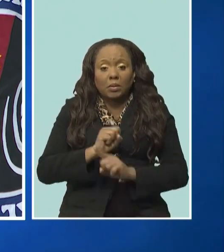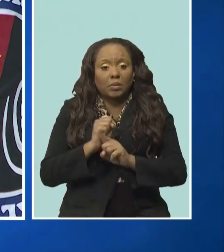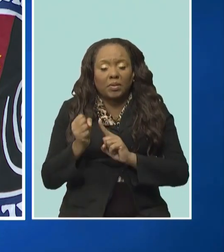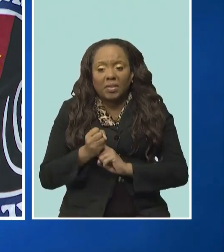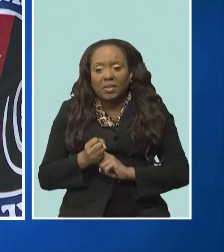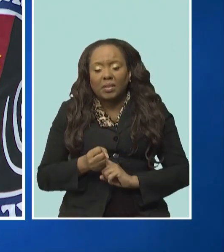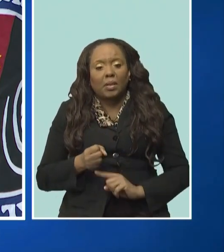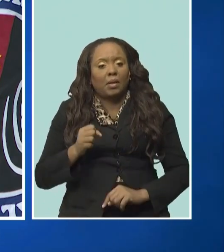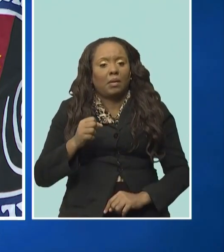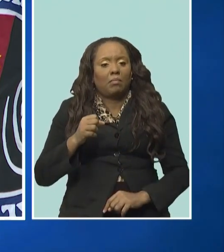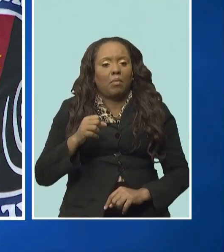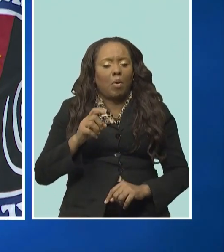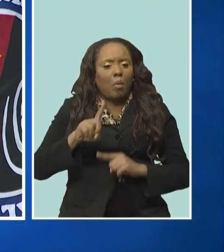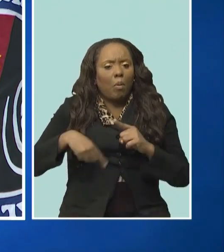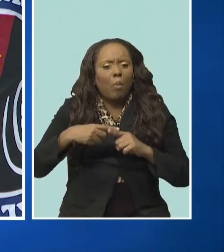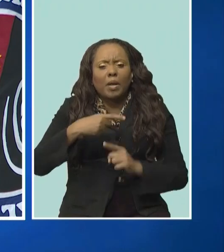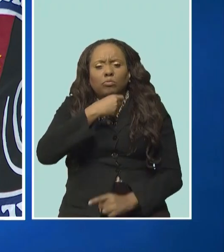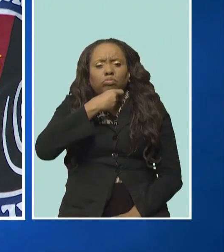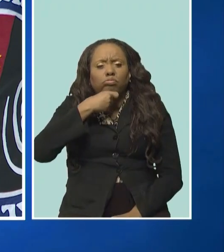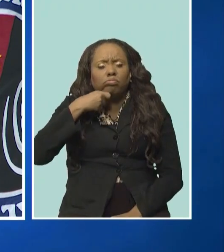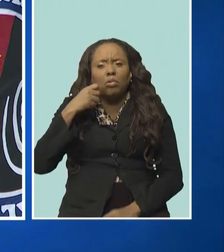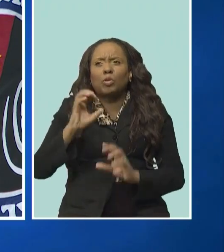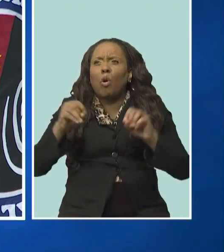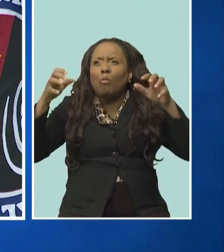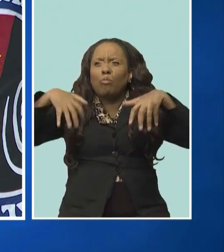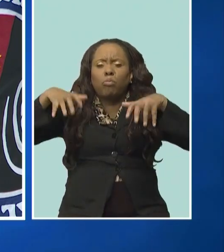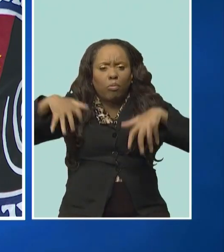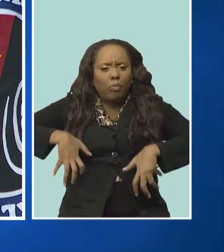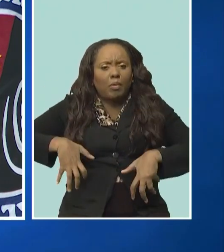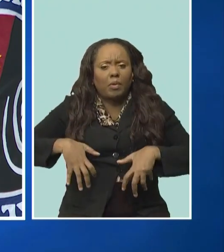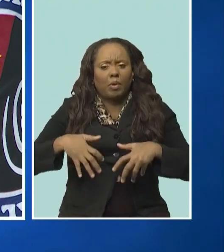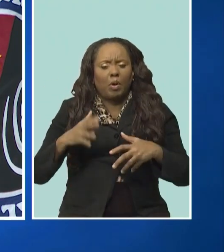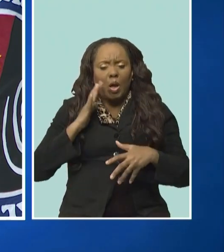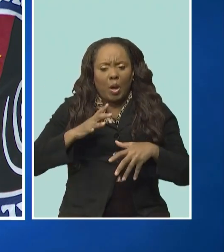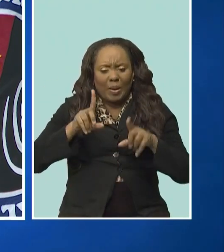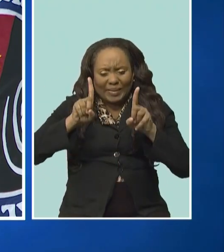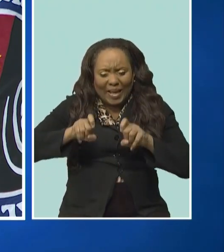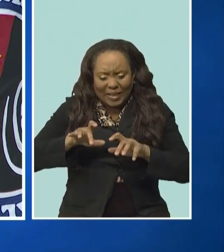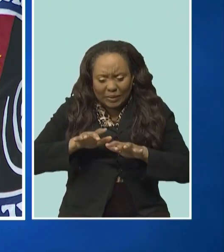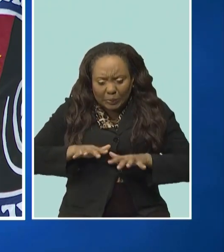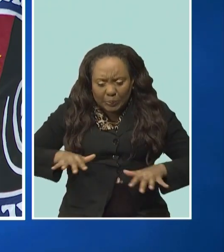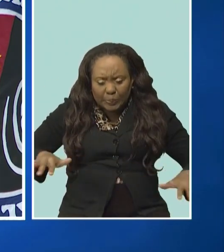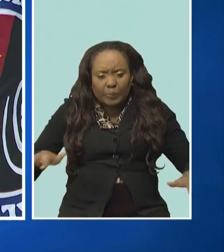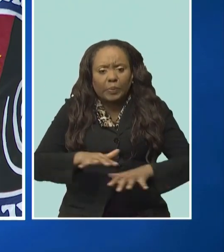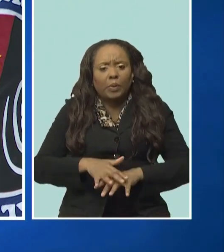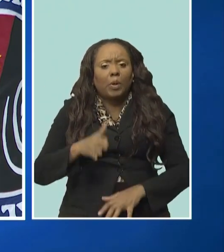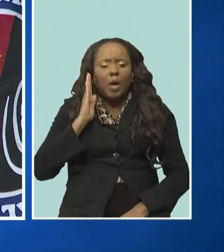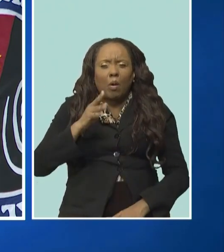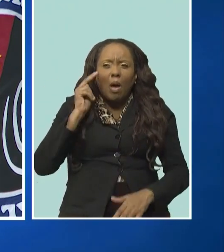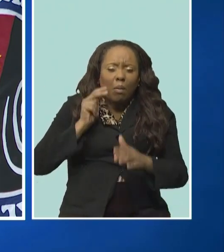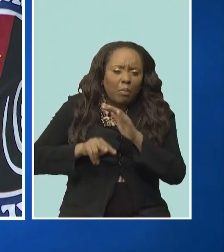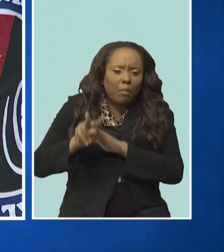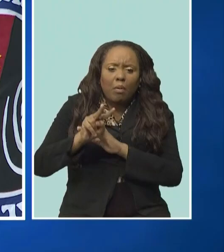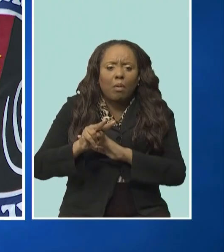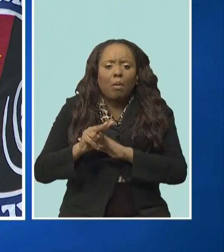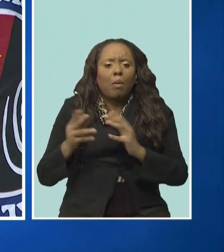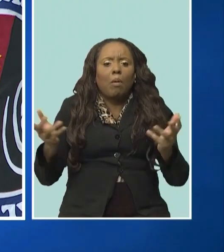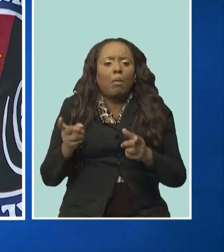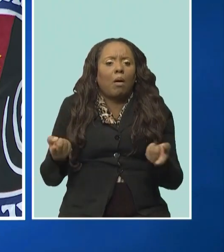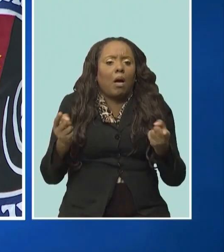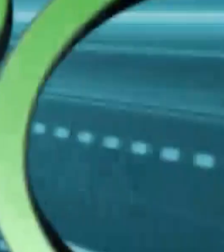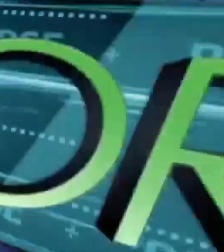talk about drought. And certainly, once we have the data, we can start to predict what will happen to water resources during